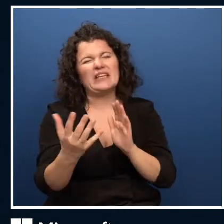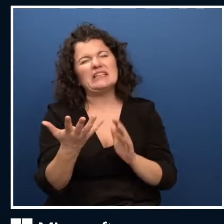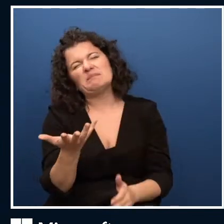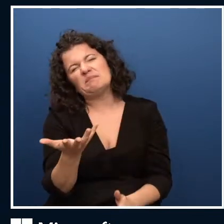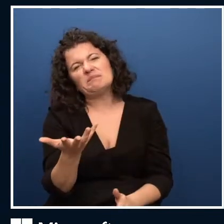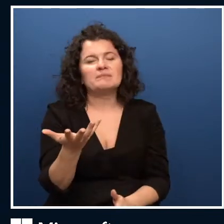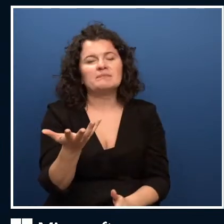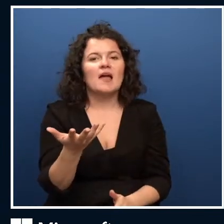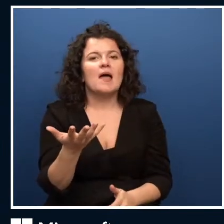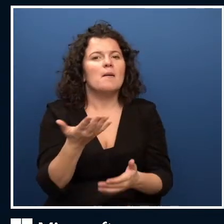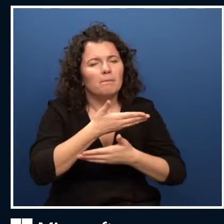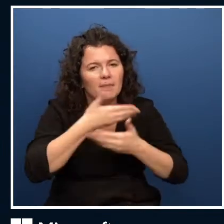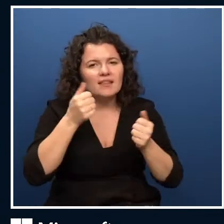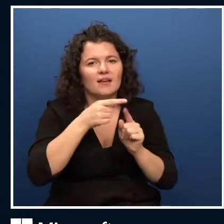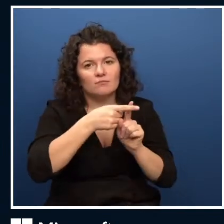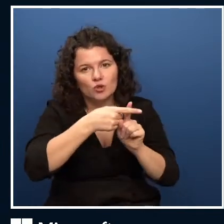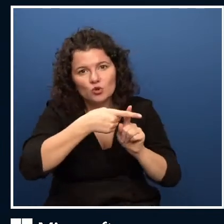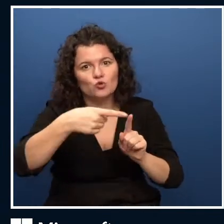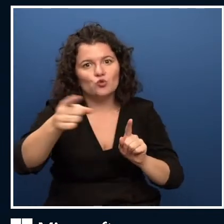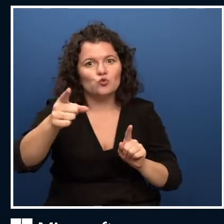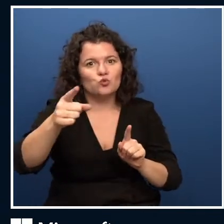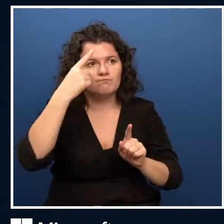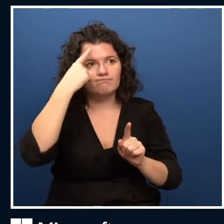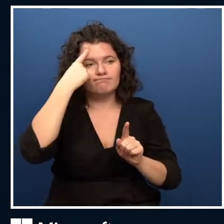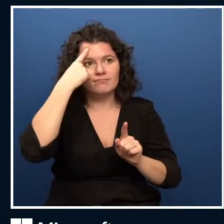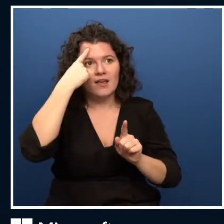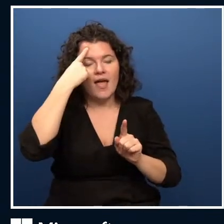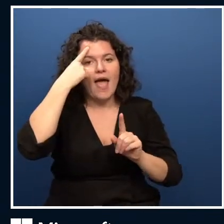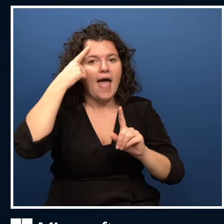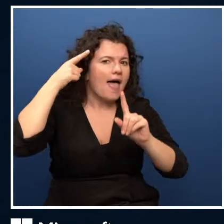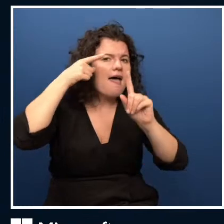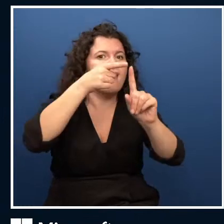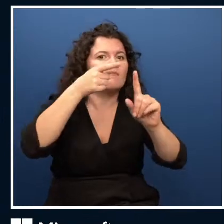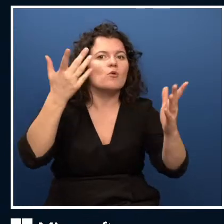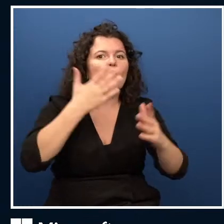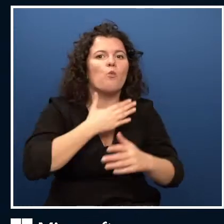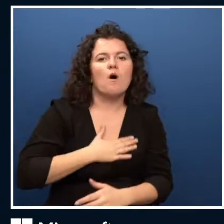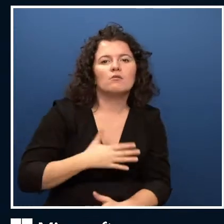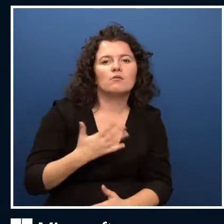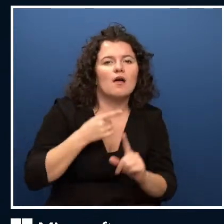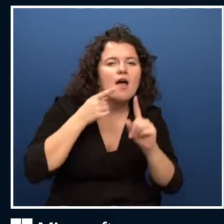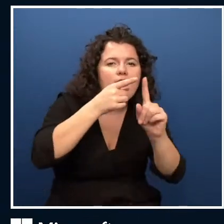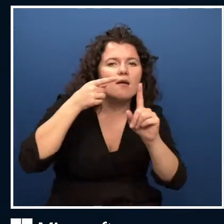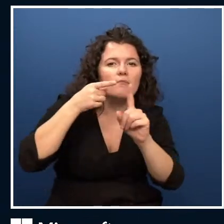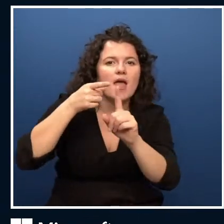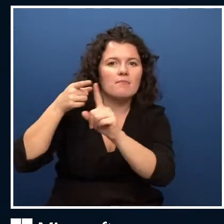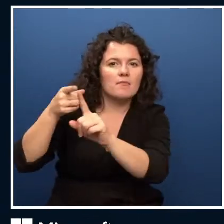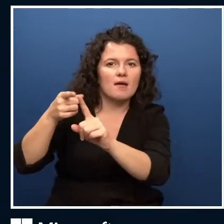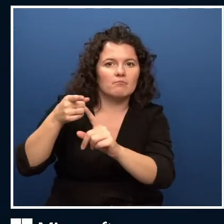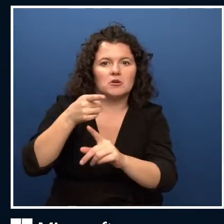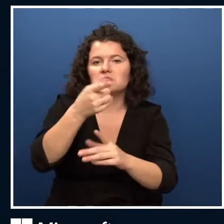a goal in mind, the end goal, what you want, the product, what you want to create, and kind of